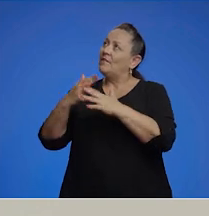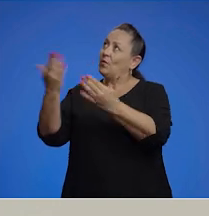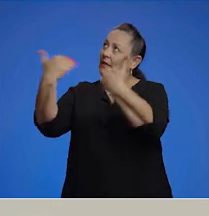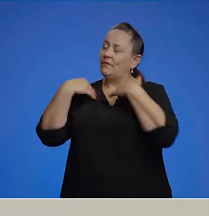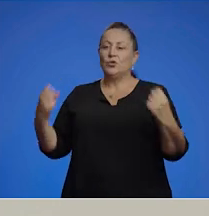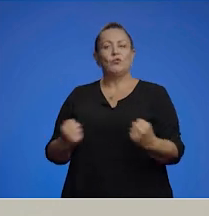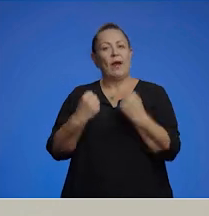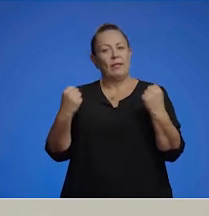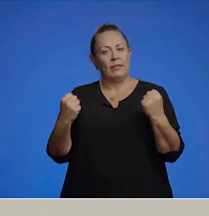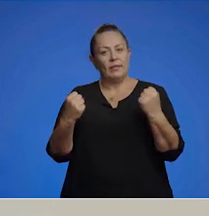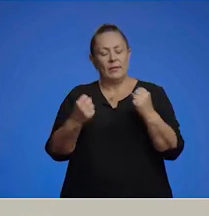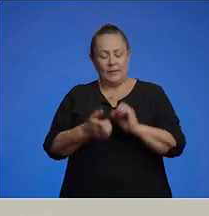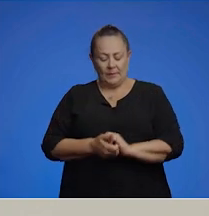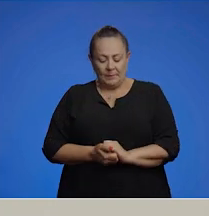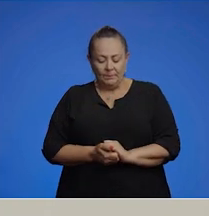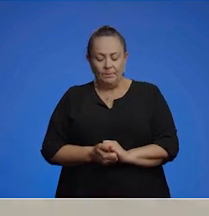pardon and strength.